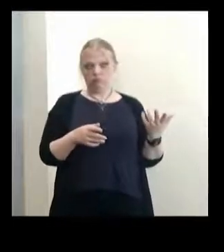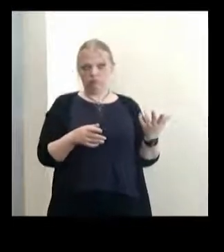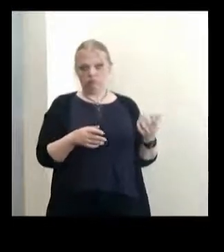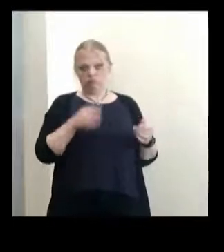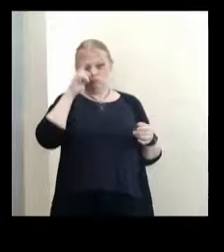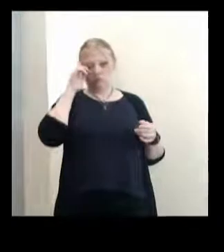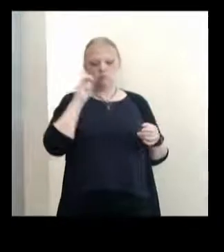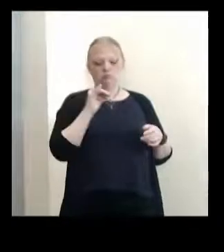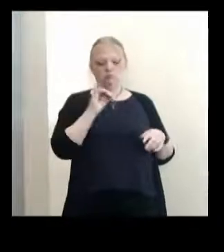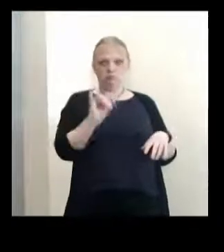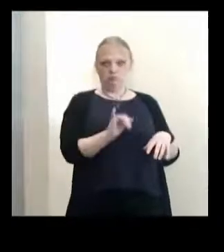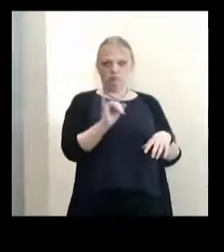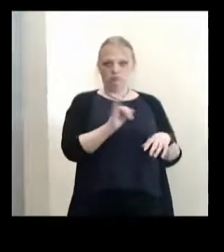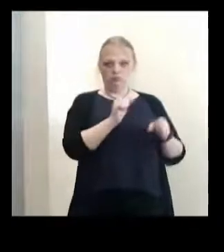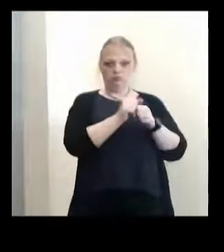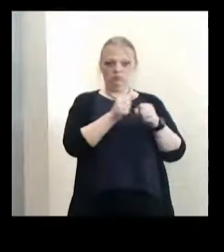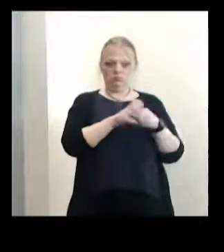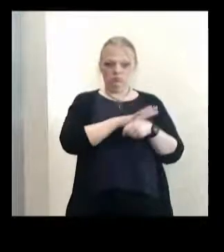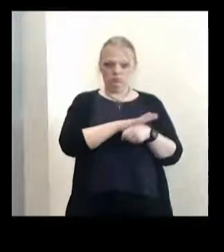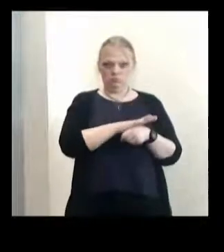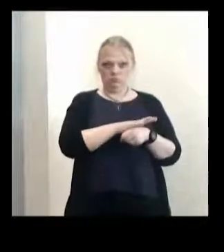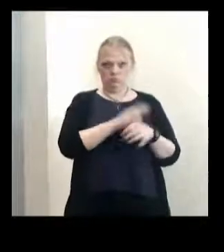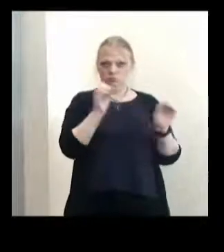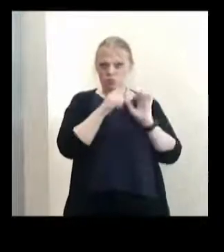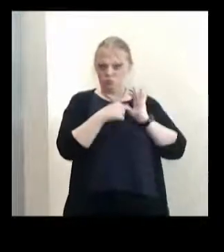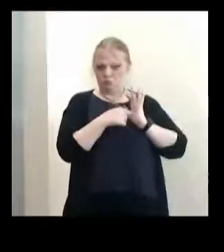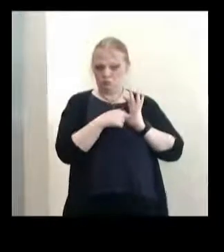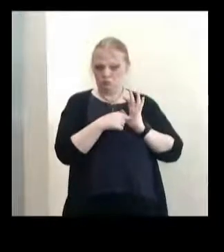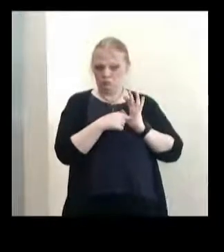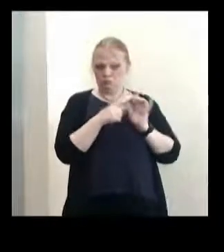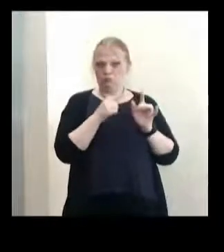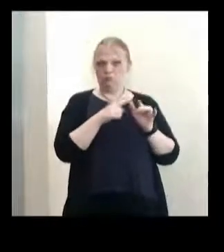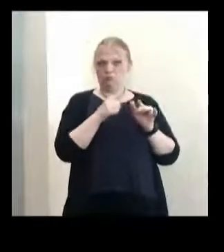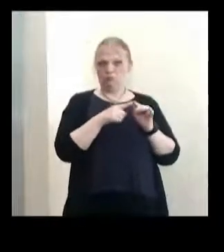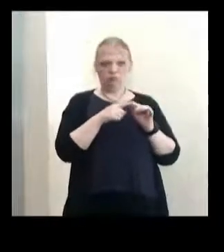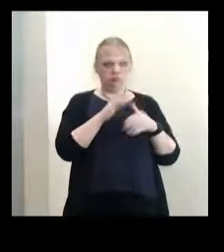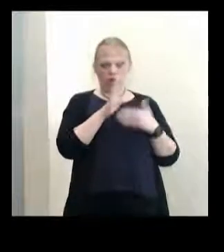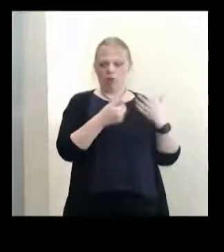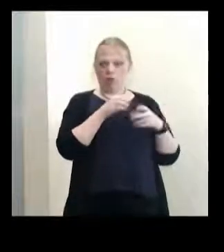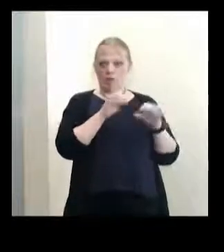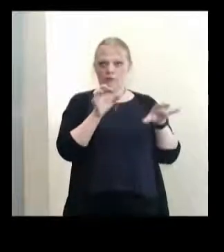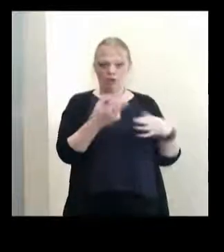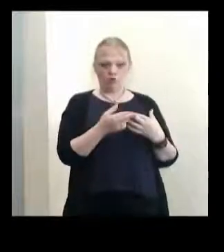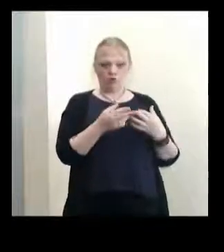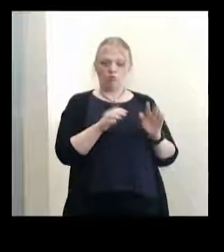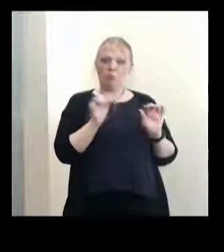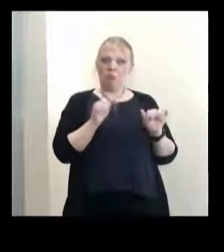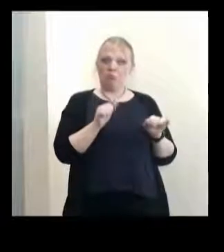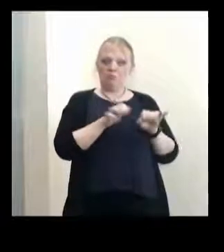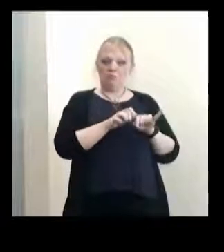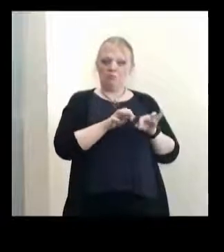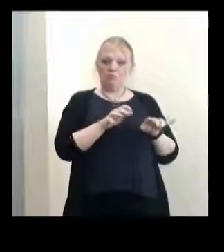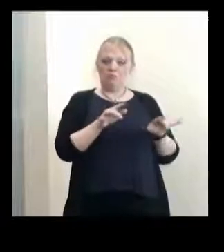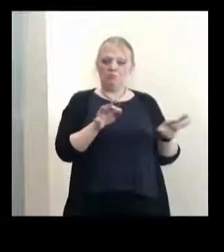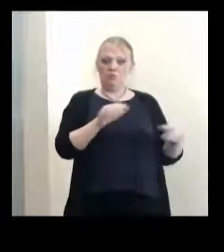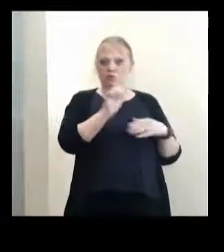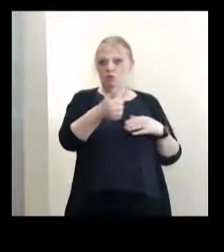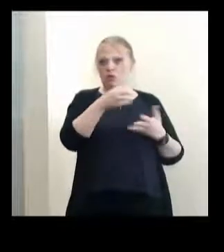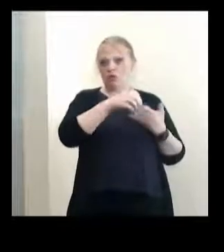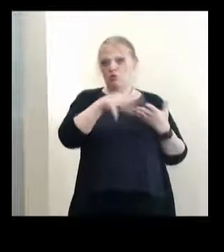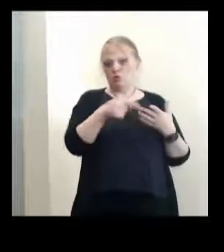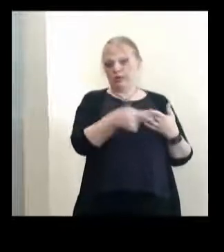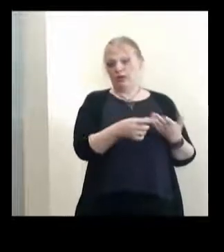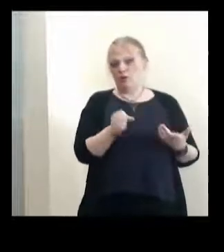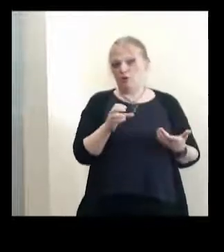with COVID-19 and they don't have symptoms, they are in that classroom and potentially transmitting infection to other students. So the way